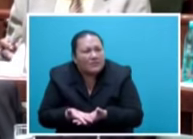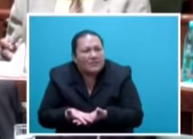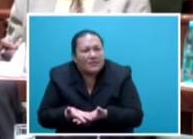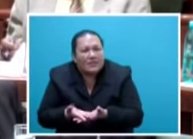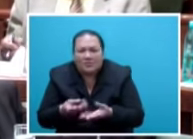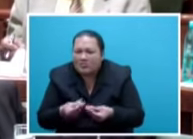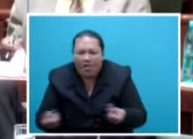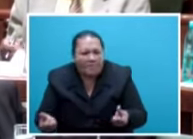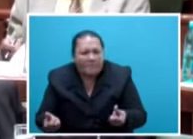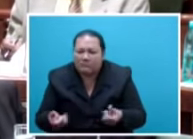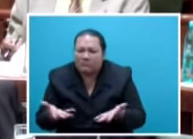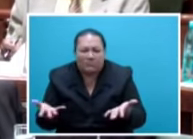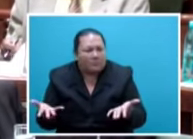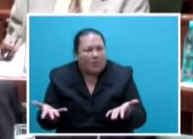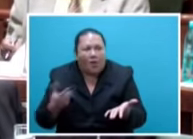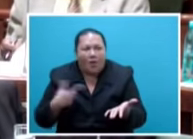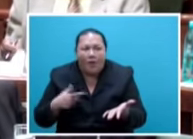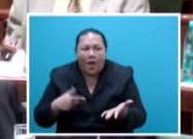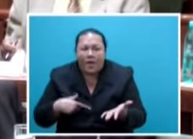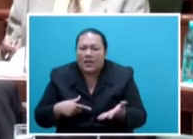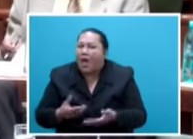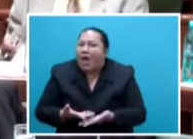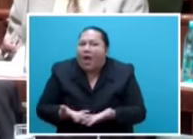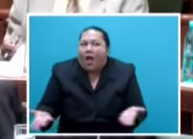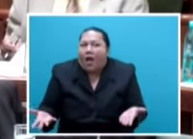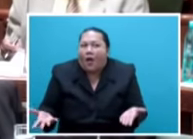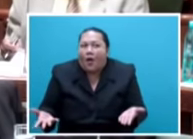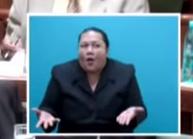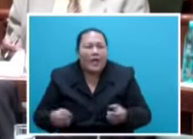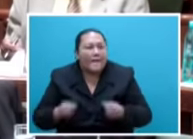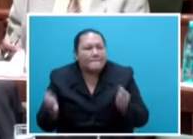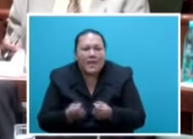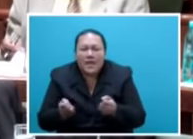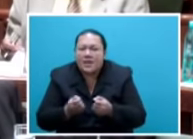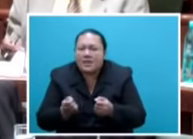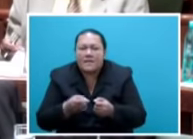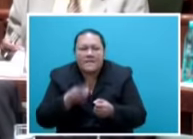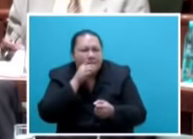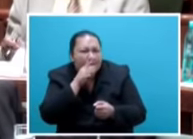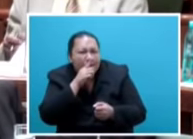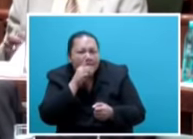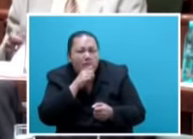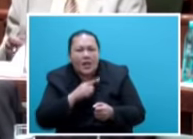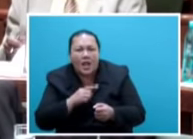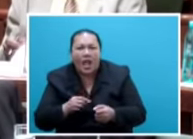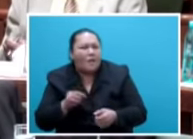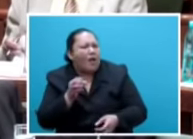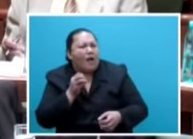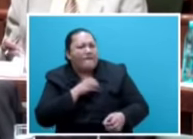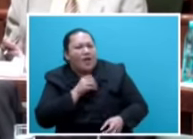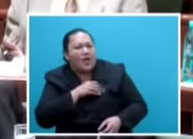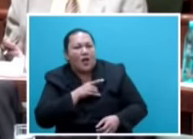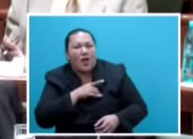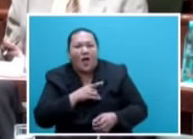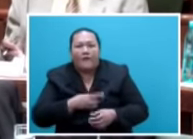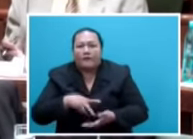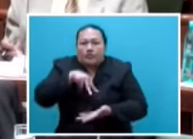right to freedom of expression, but how is it that the majority of our people are too afraid to speak up and criticize this